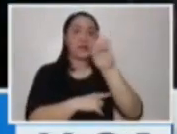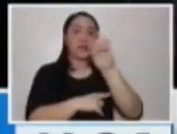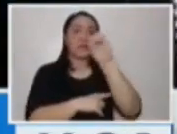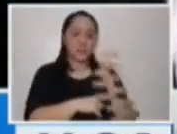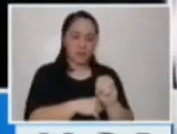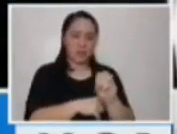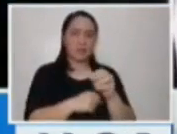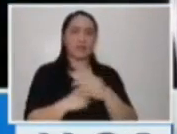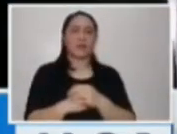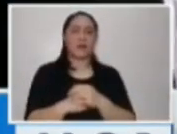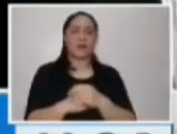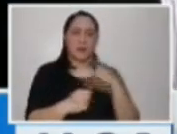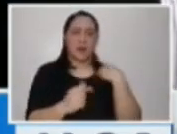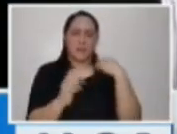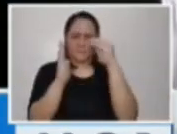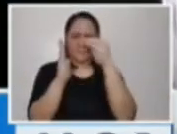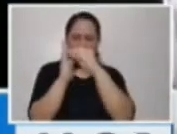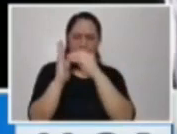So,